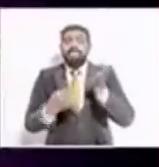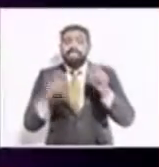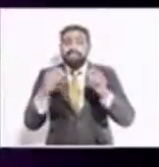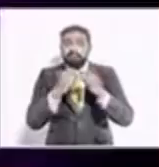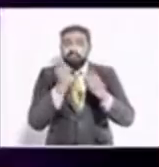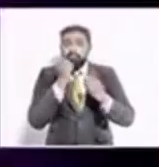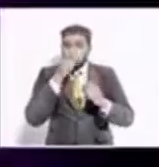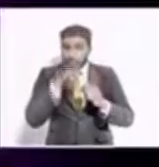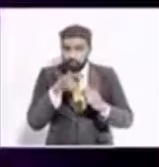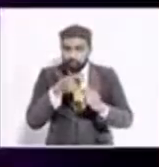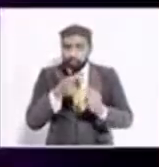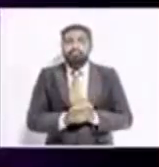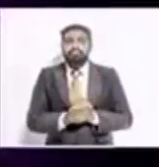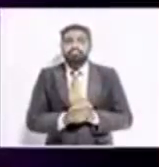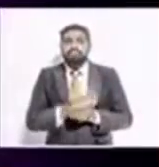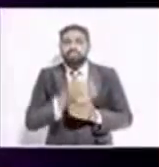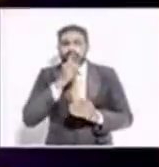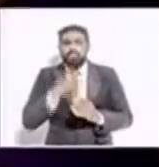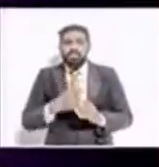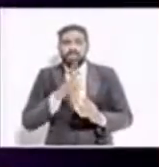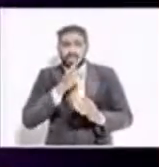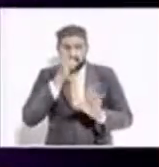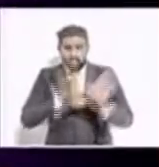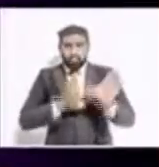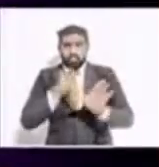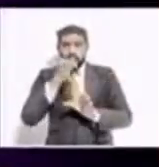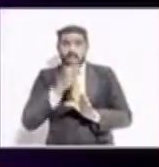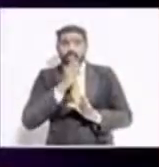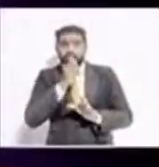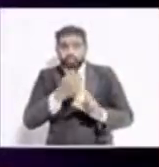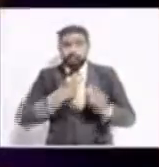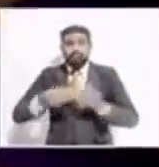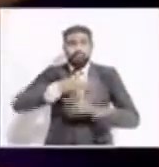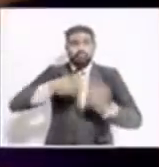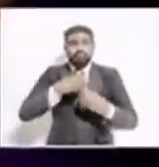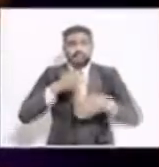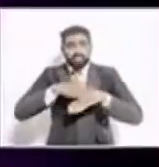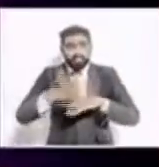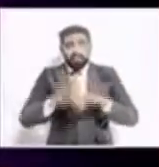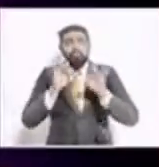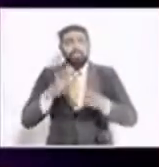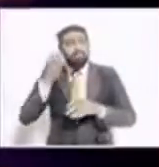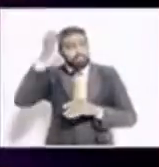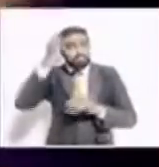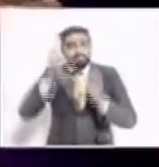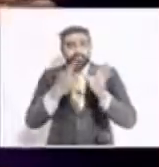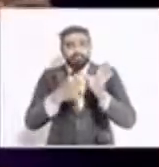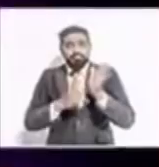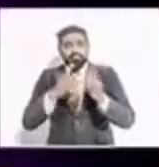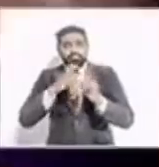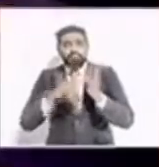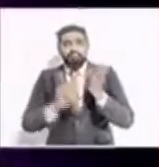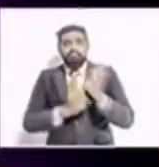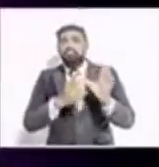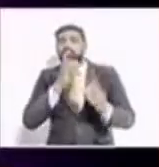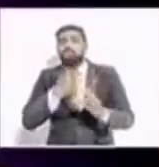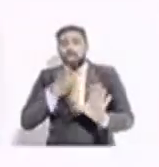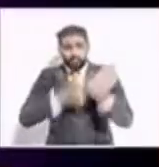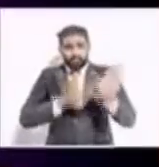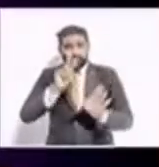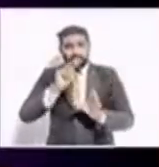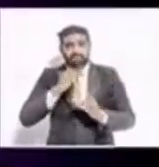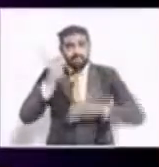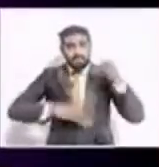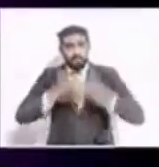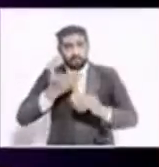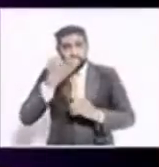5 decades. Even Minister Bandulu Gunawardhana has experience of more than 20 years in this field. Ajit Nivad Kabral too has experience of more than